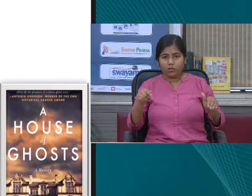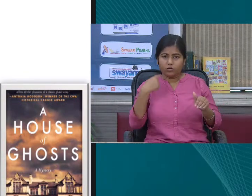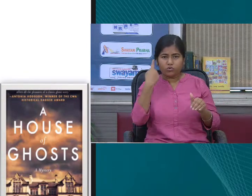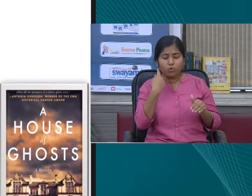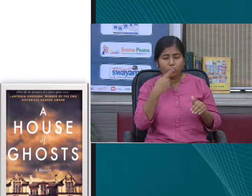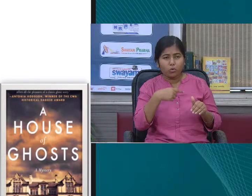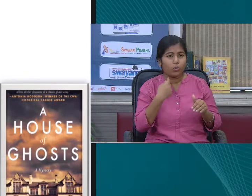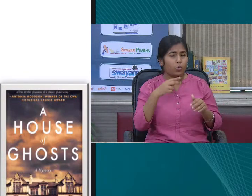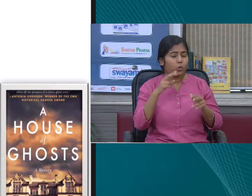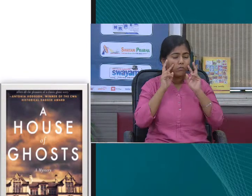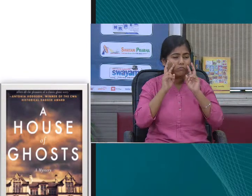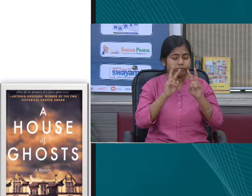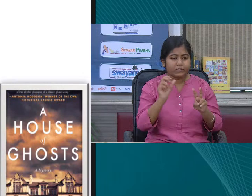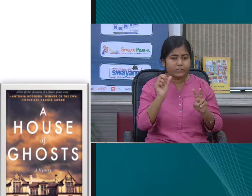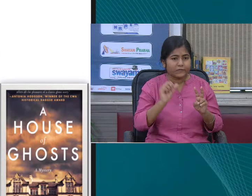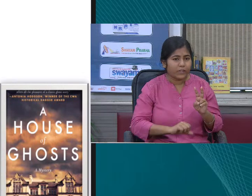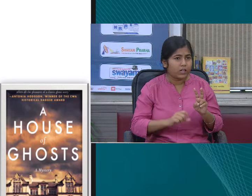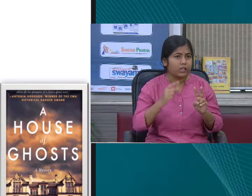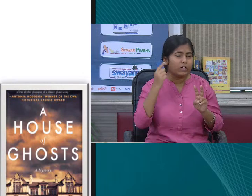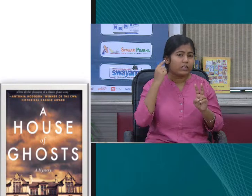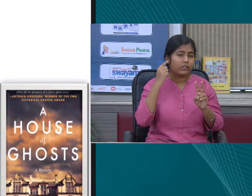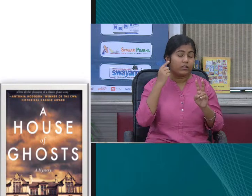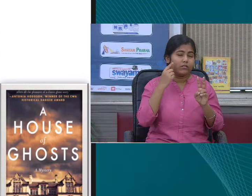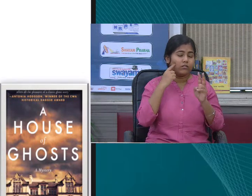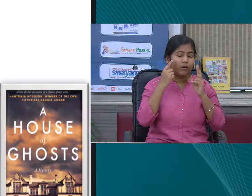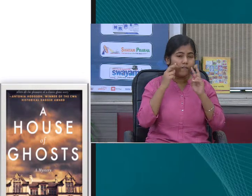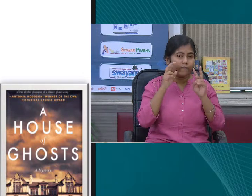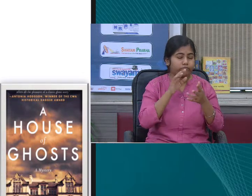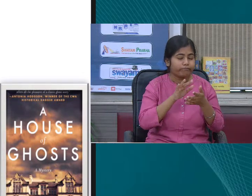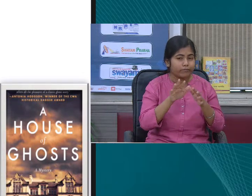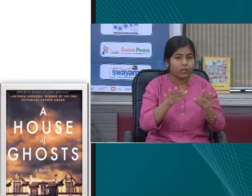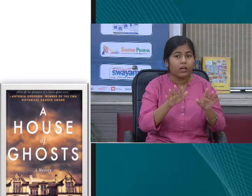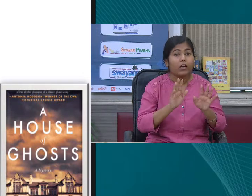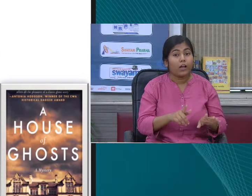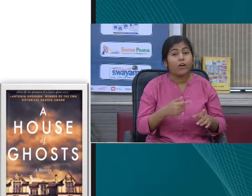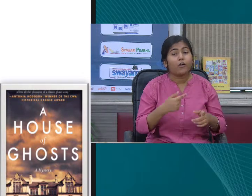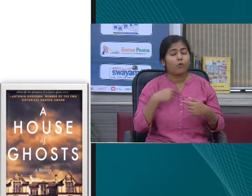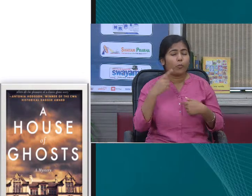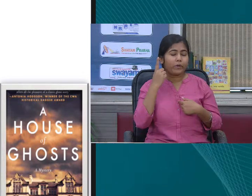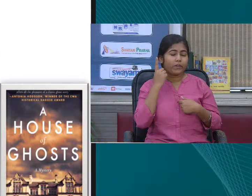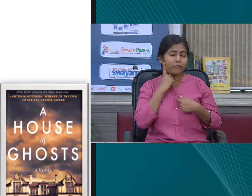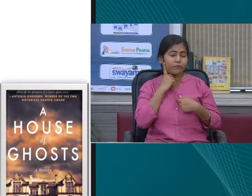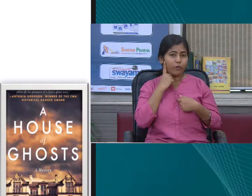can listen to my voice. They try to recognize those pictures through my